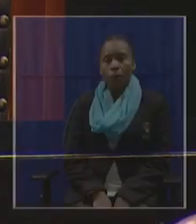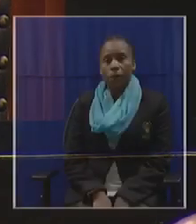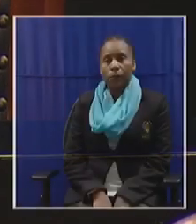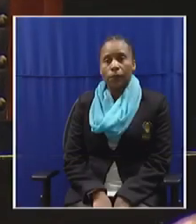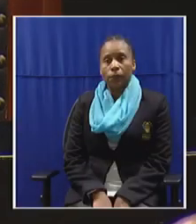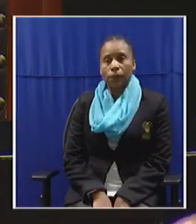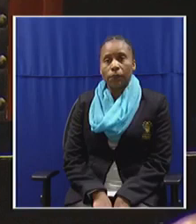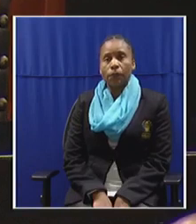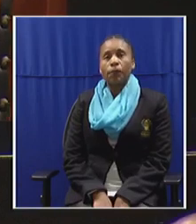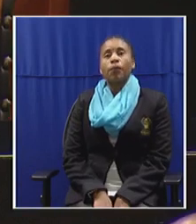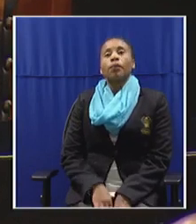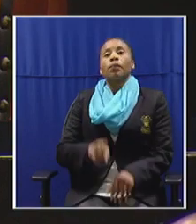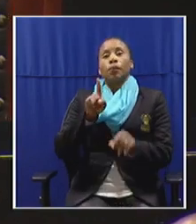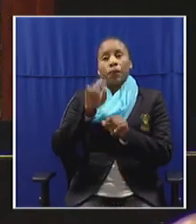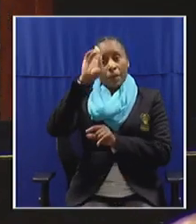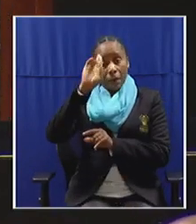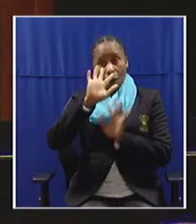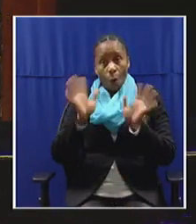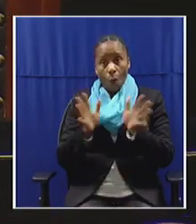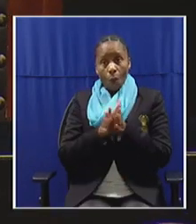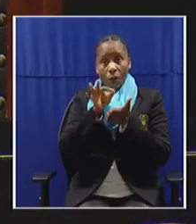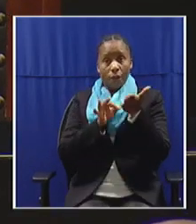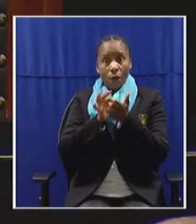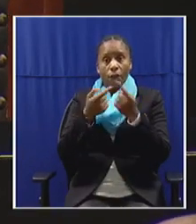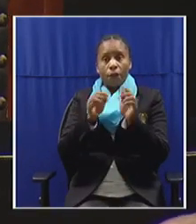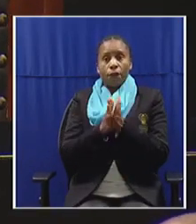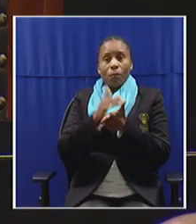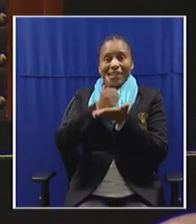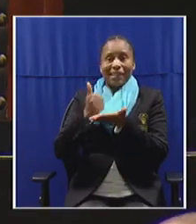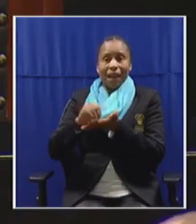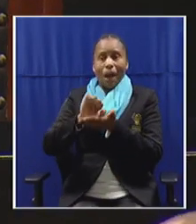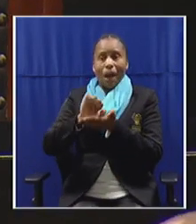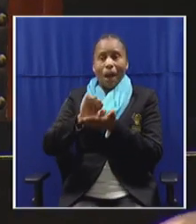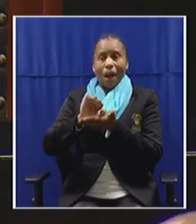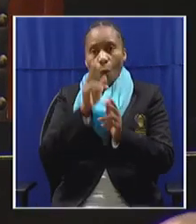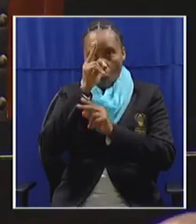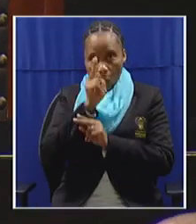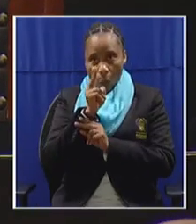You are reminded that you may only vote from your allocated seat. Order, honorable member.